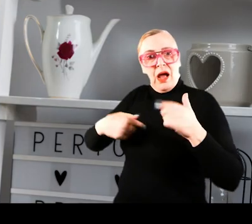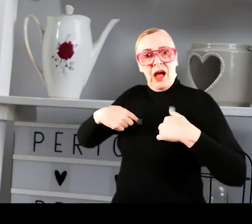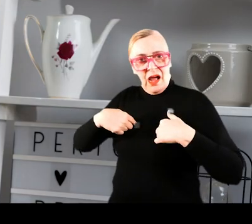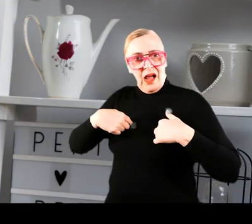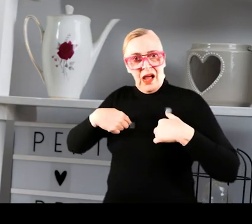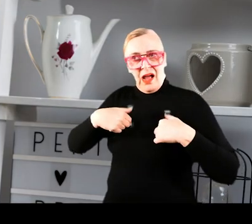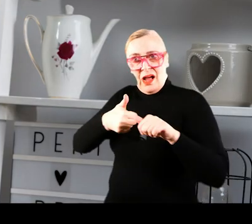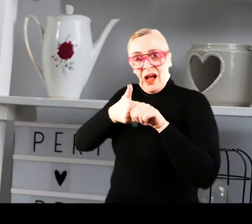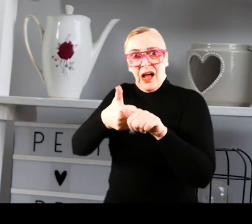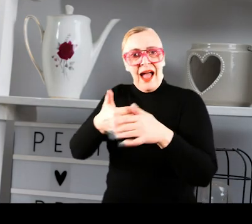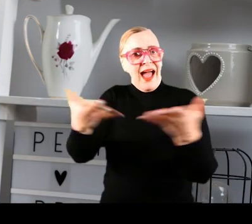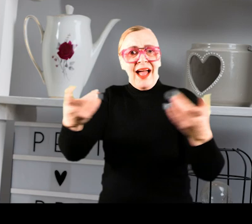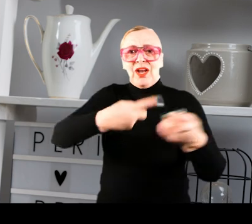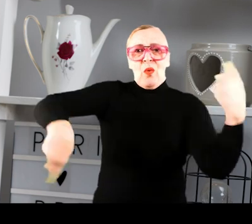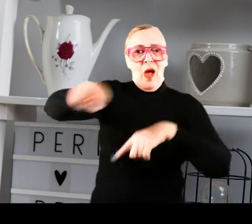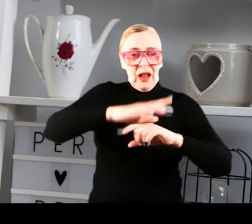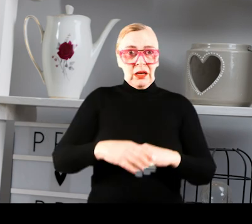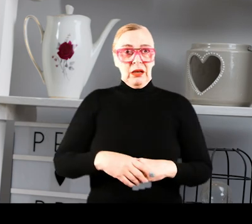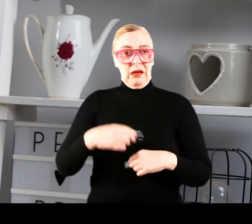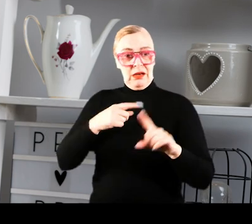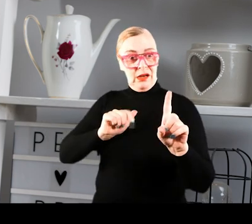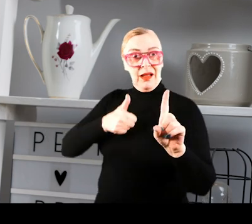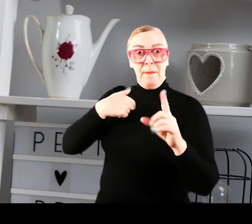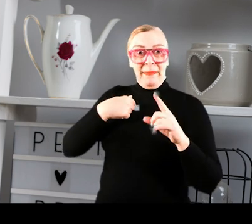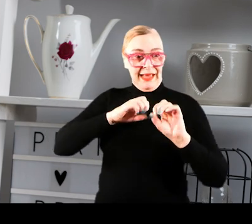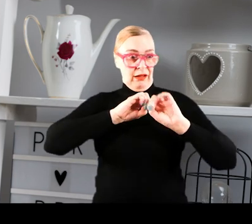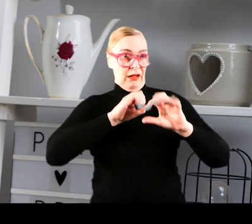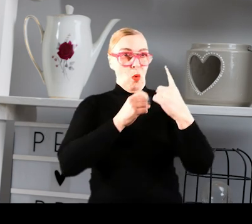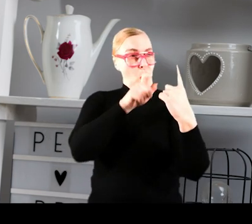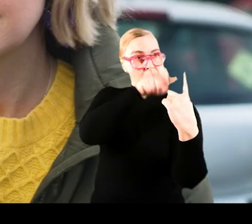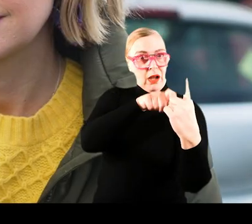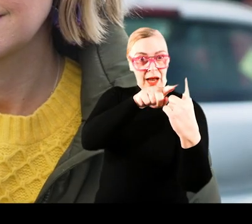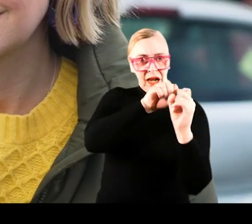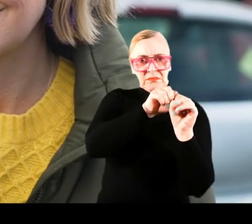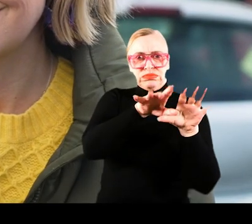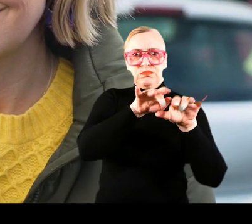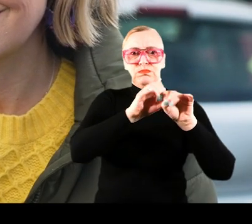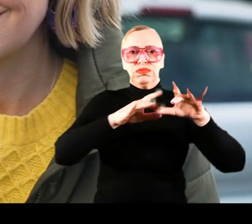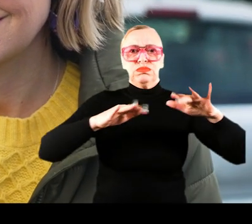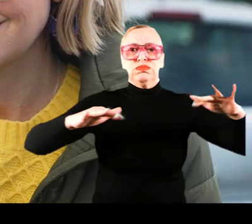else. If I can help one other person, then the whole thing will have been worth it.